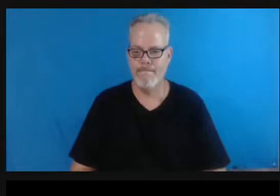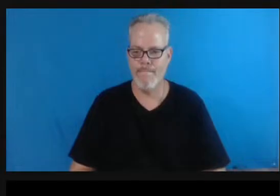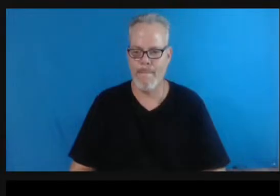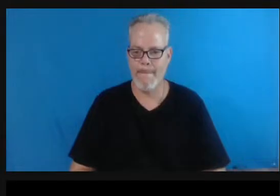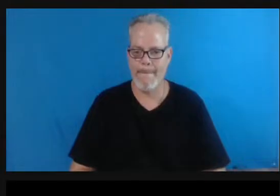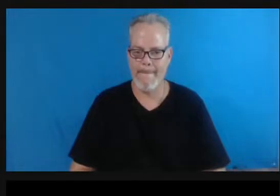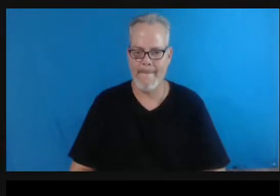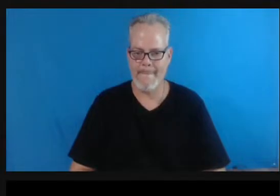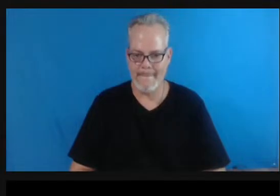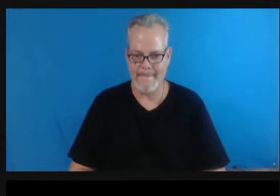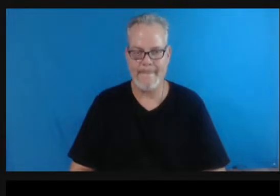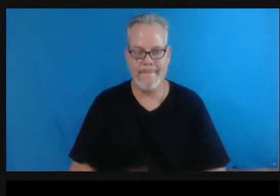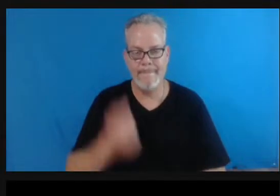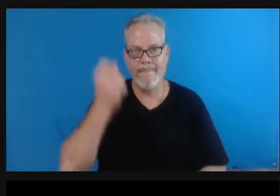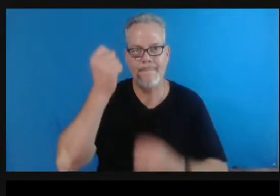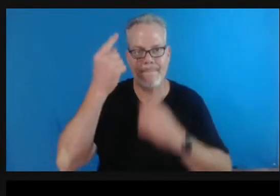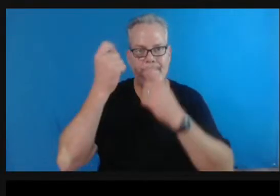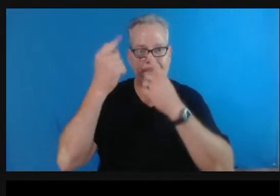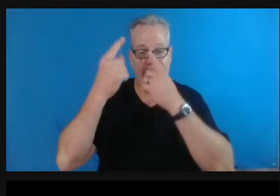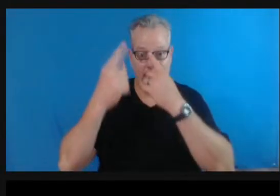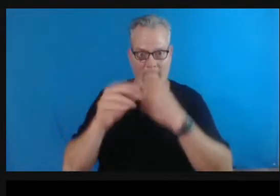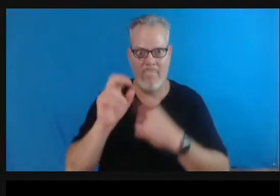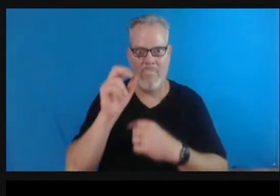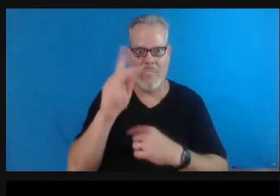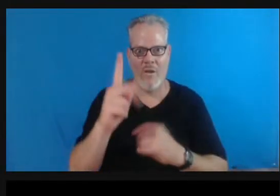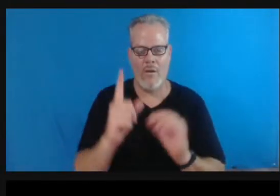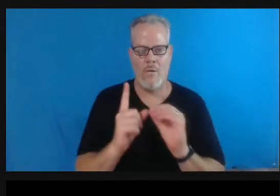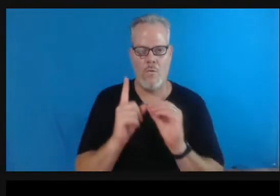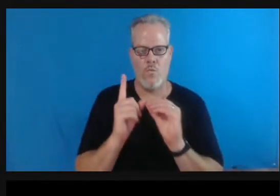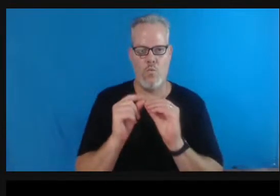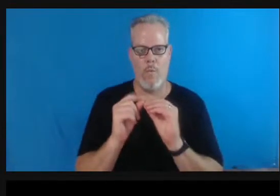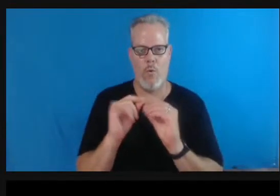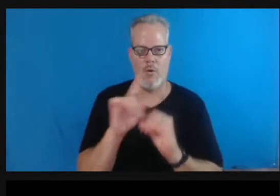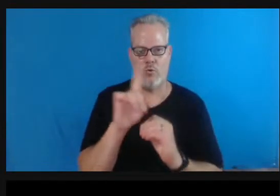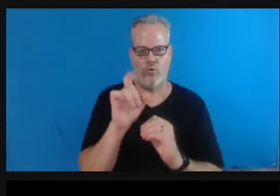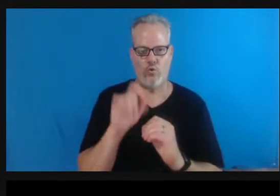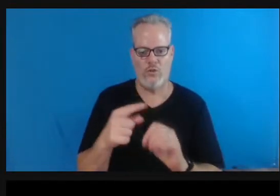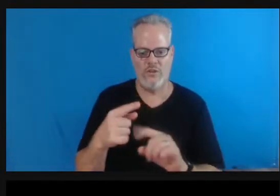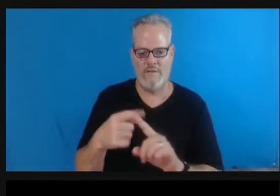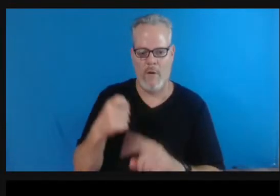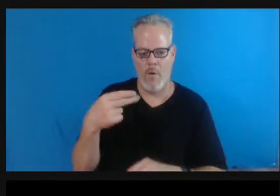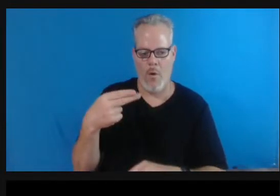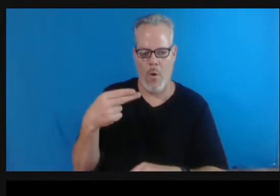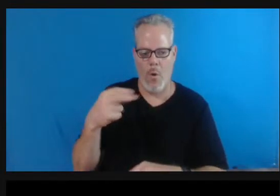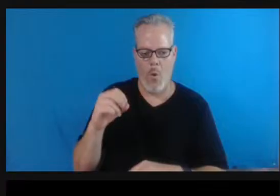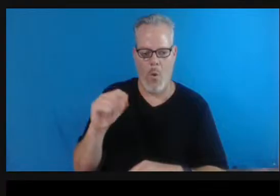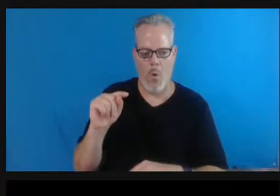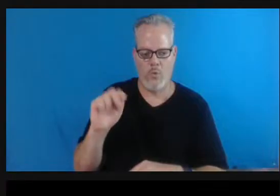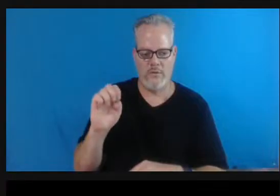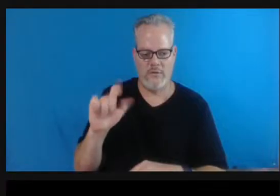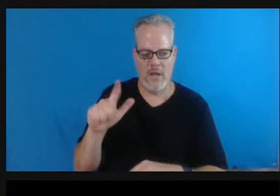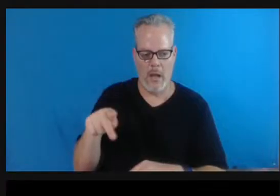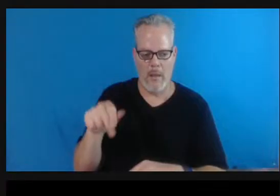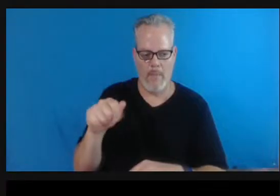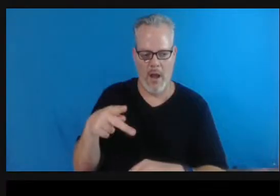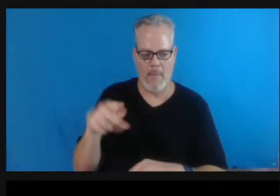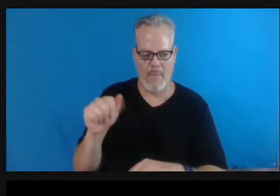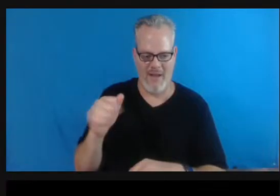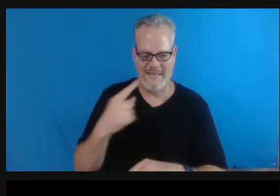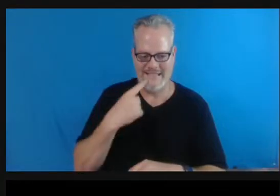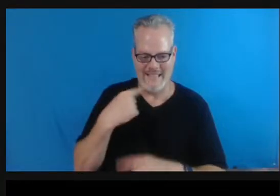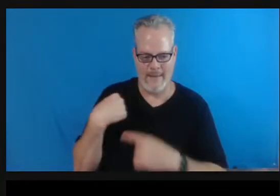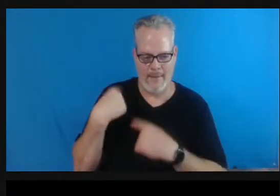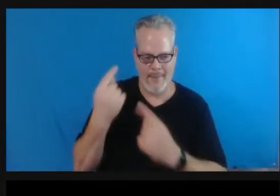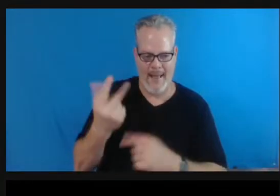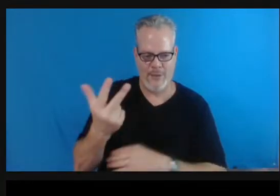Yeah, makes sense to me. All right, so we have one last question here from Hotel Papa. It says the last 3 inflation events